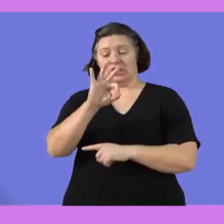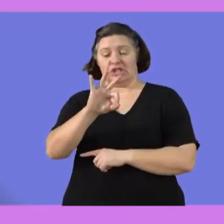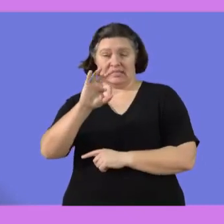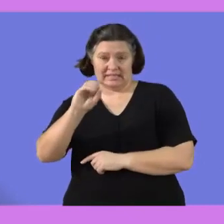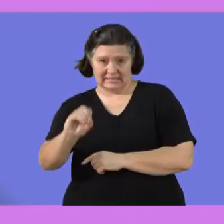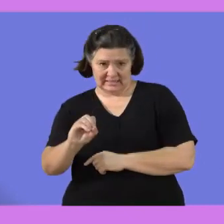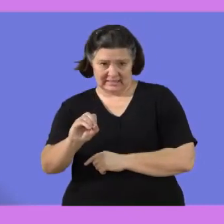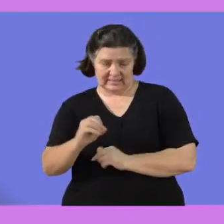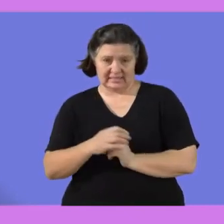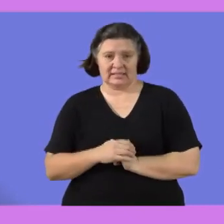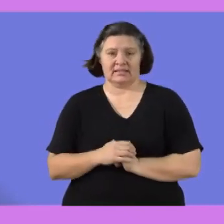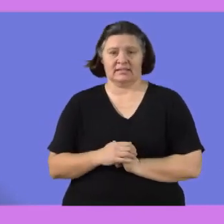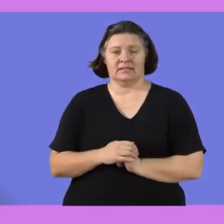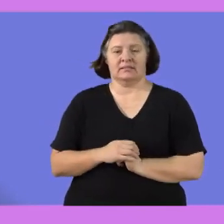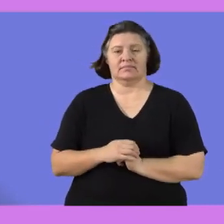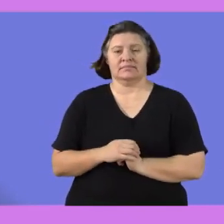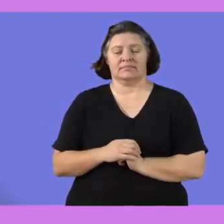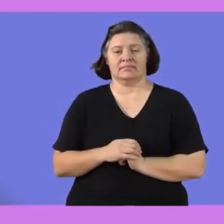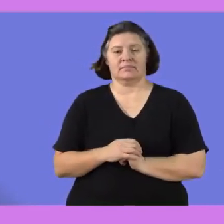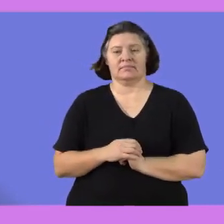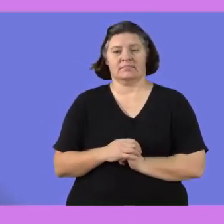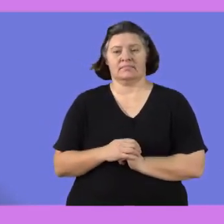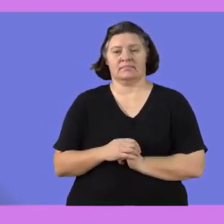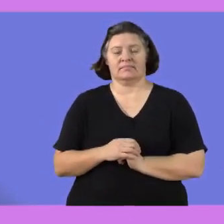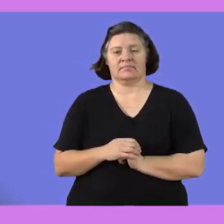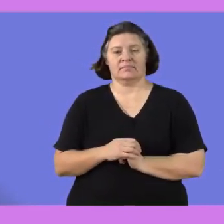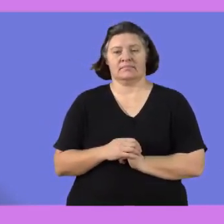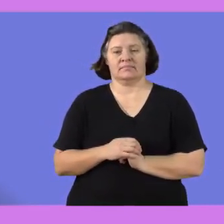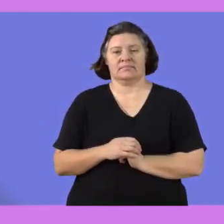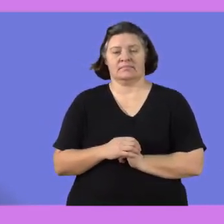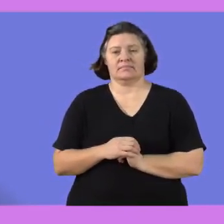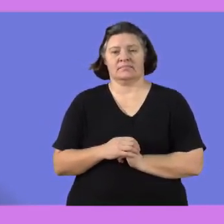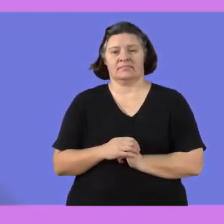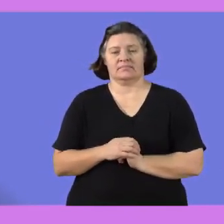we multiply this by 30.